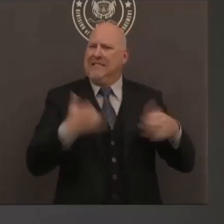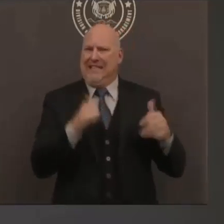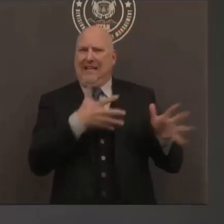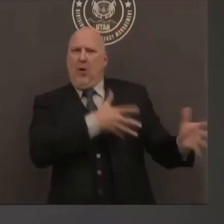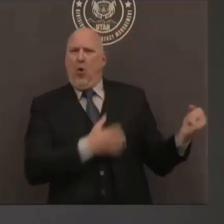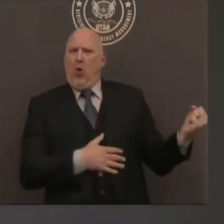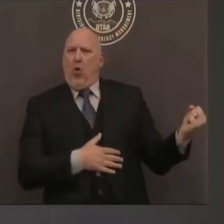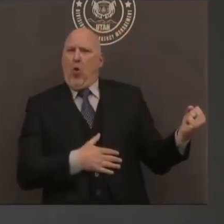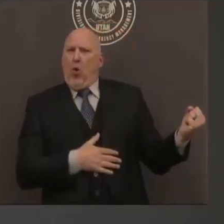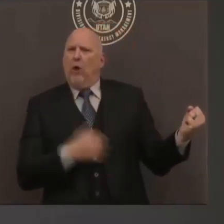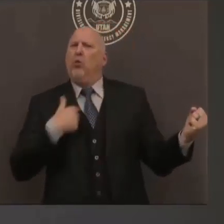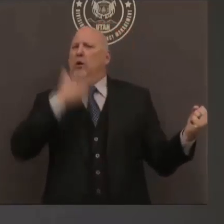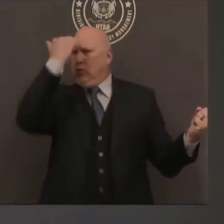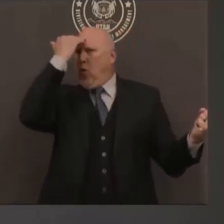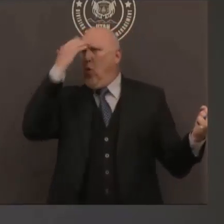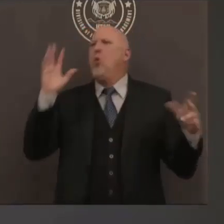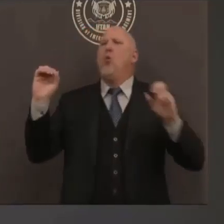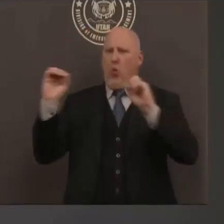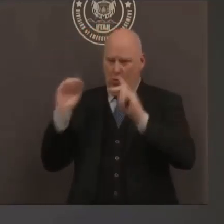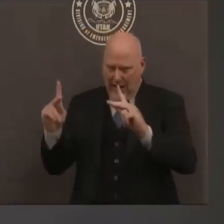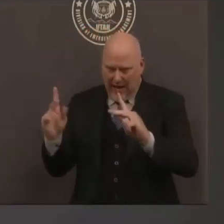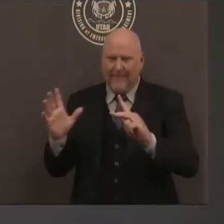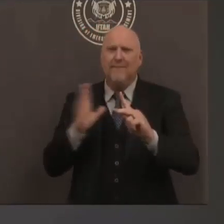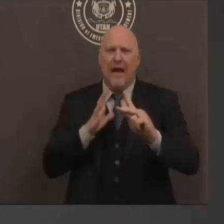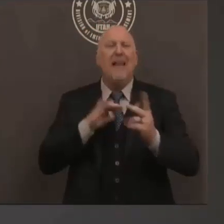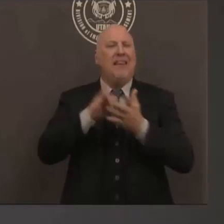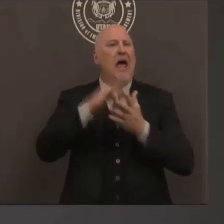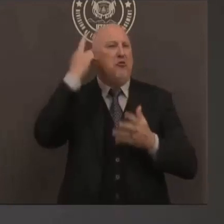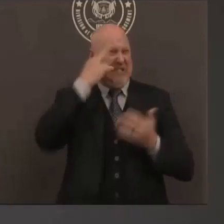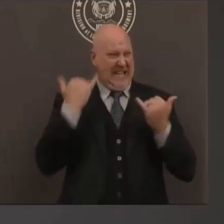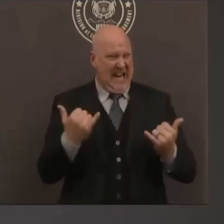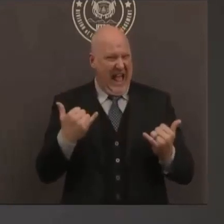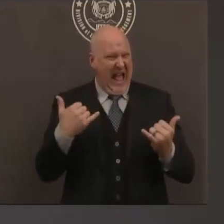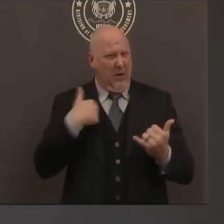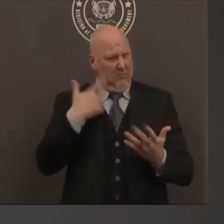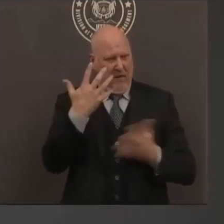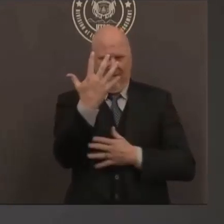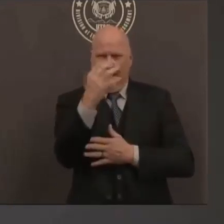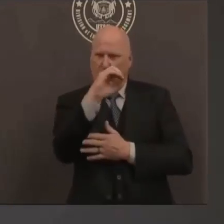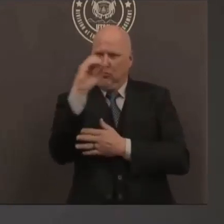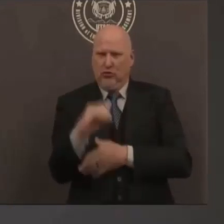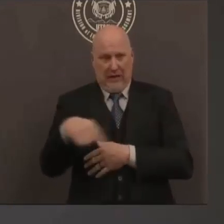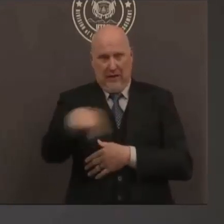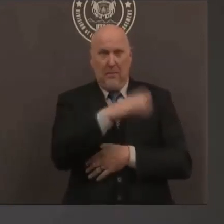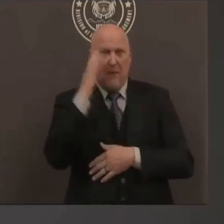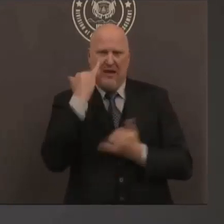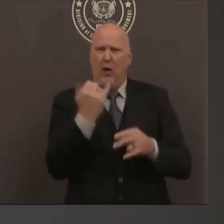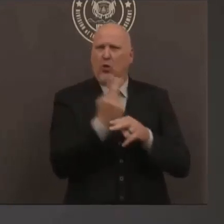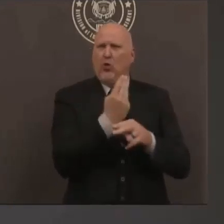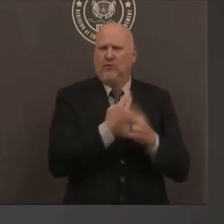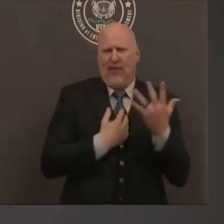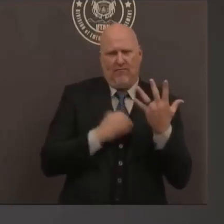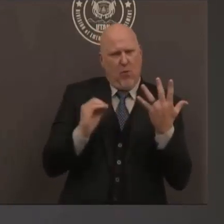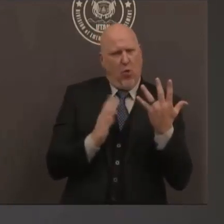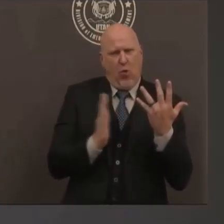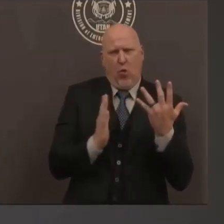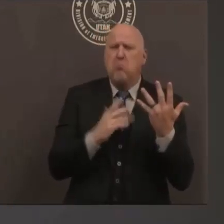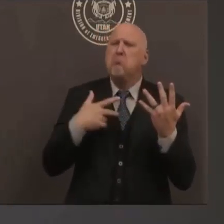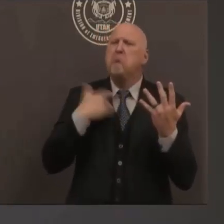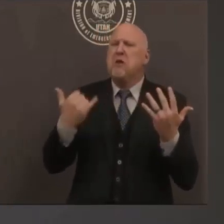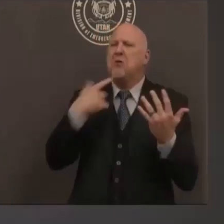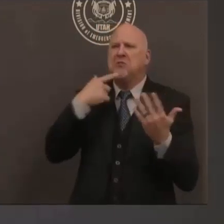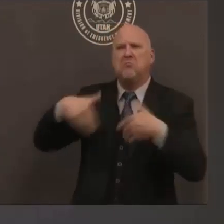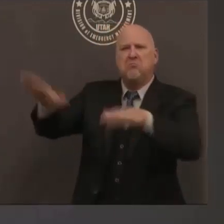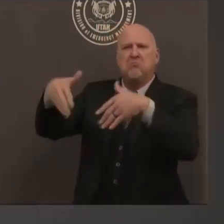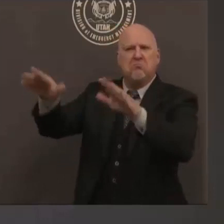resources to help them now. So this demand can be managed based on our current hospital population as we open up that aspect of our medical